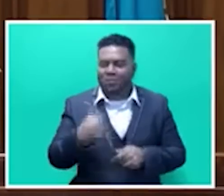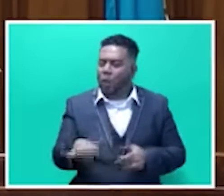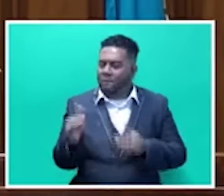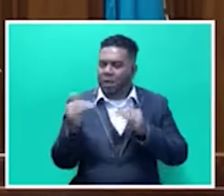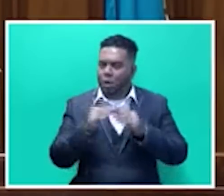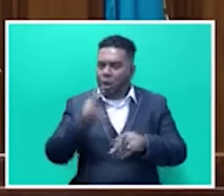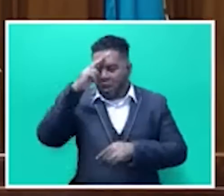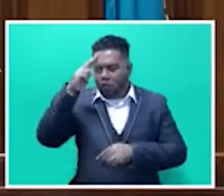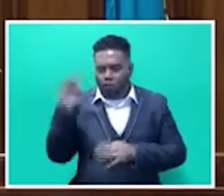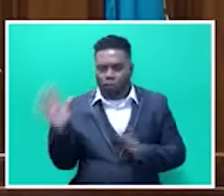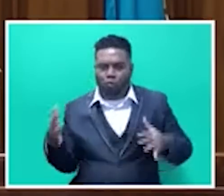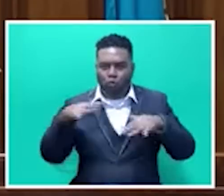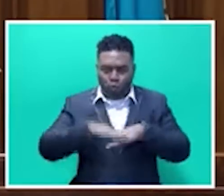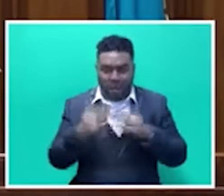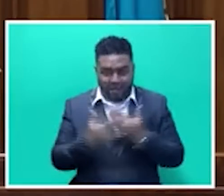afresh.